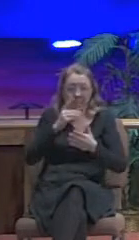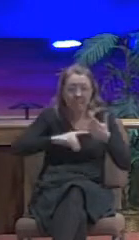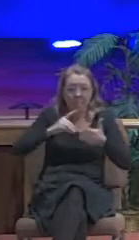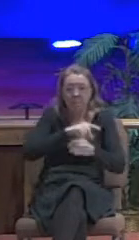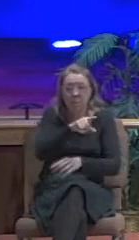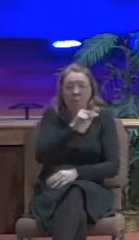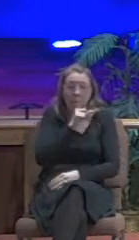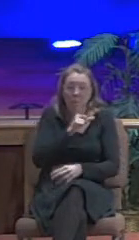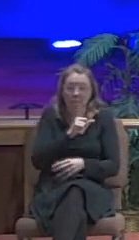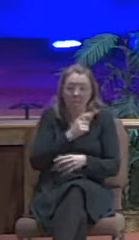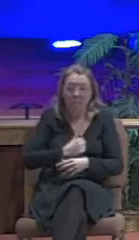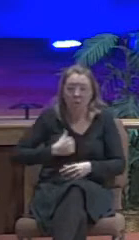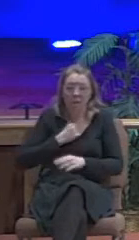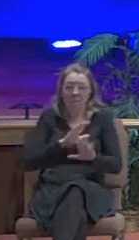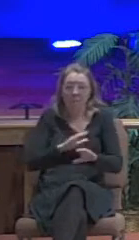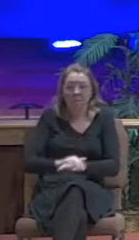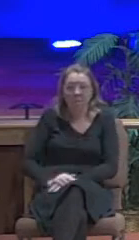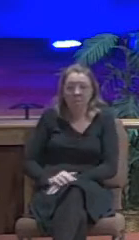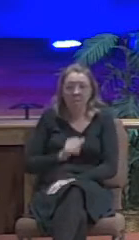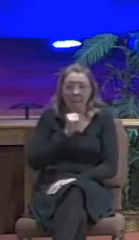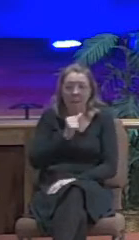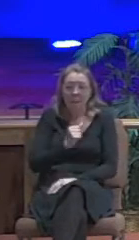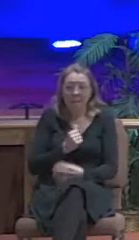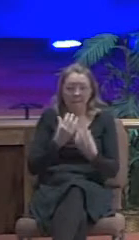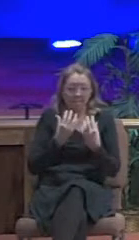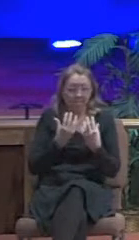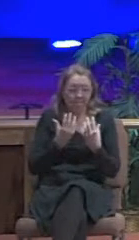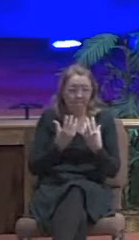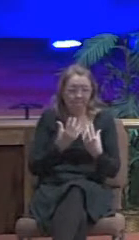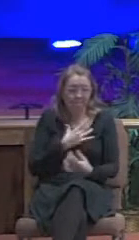I wasn't sensitive to your needs today. I'm sorry.